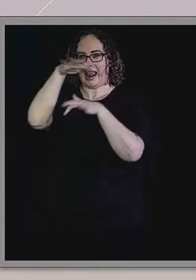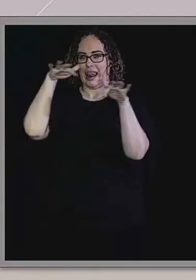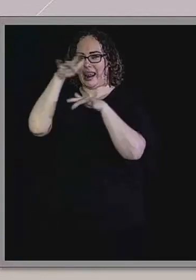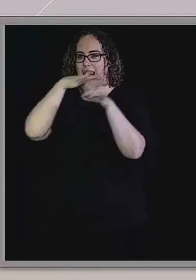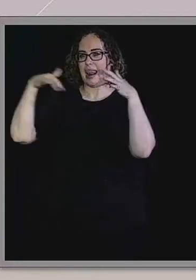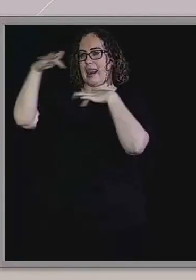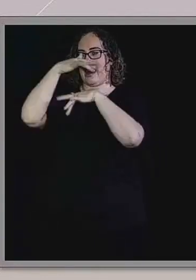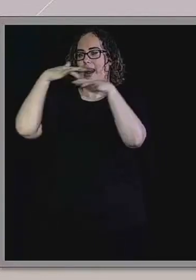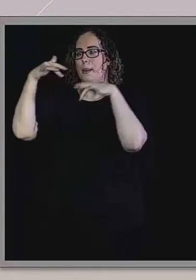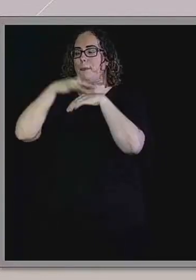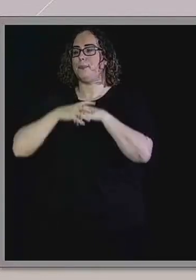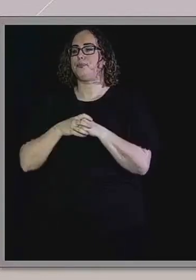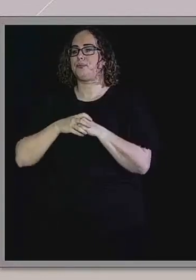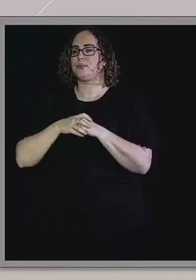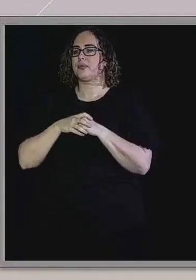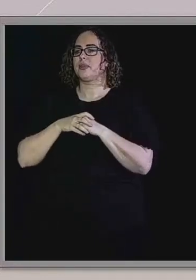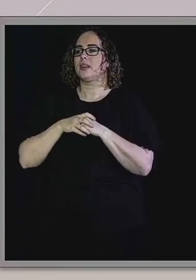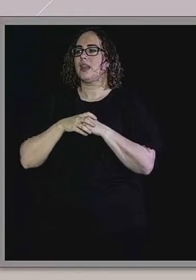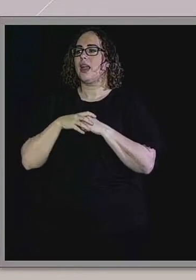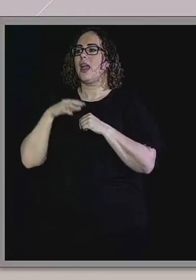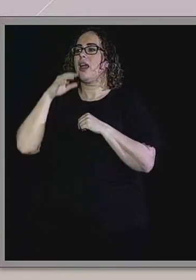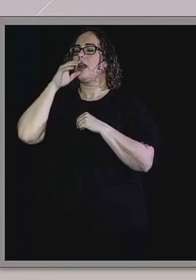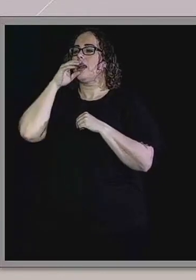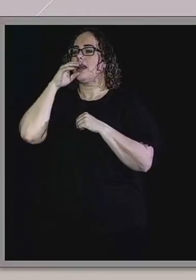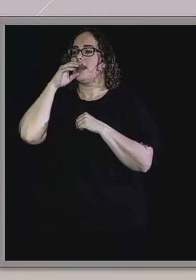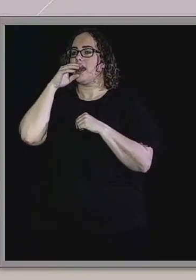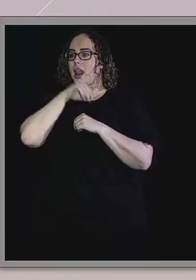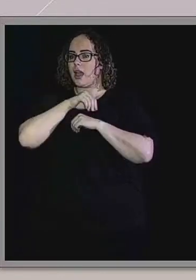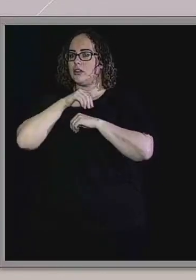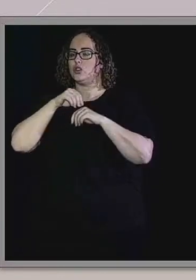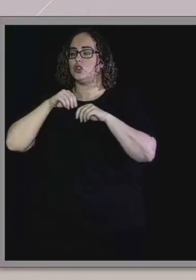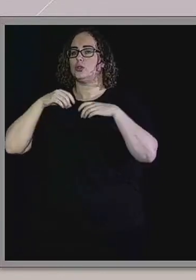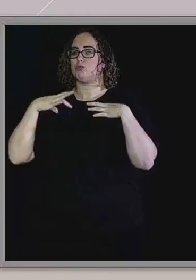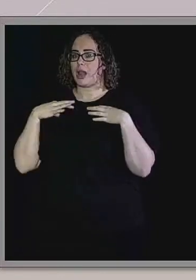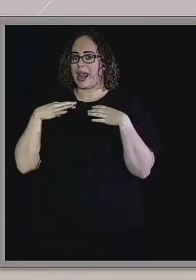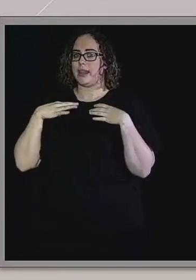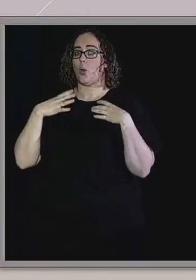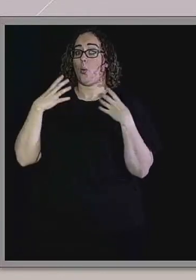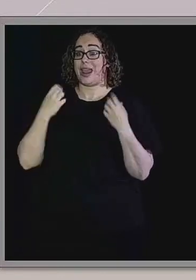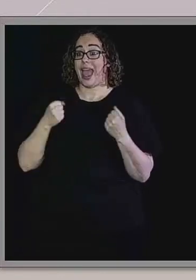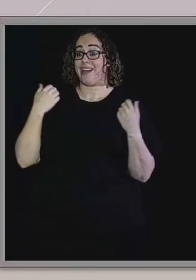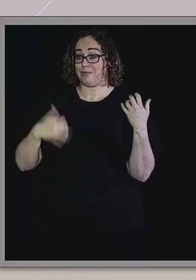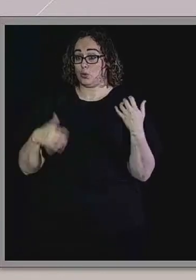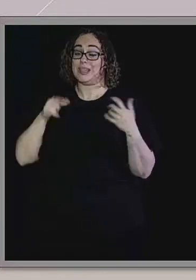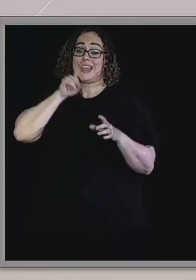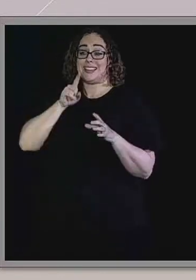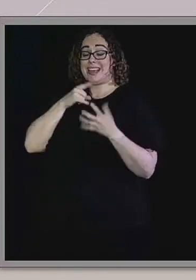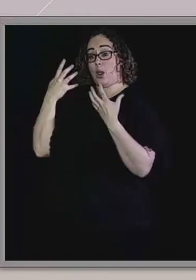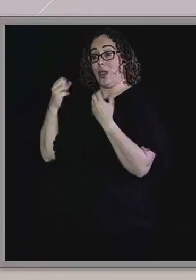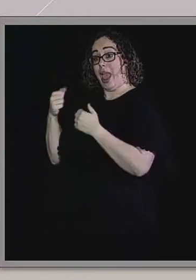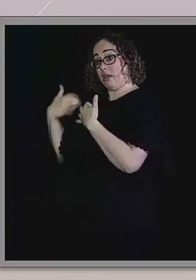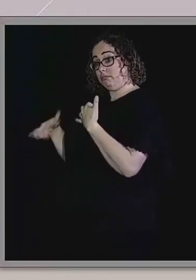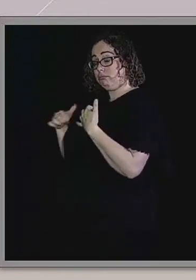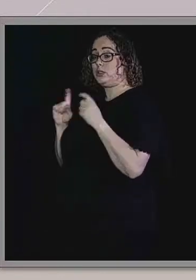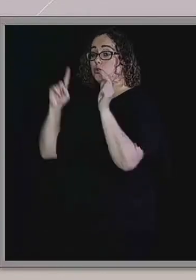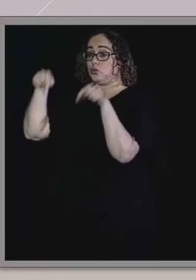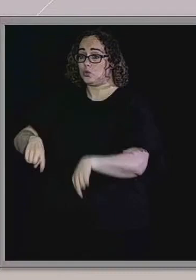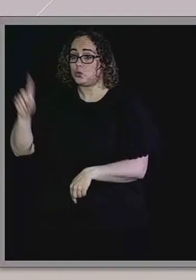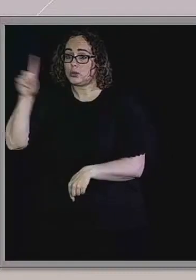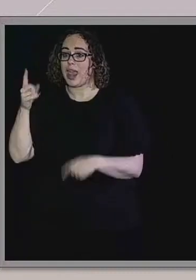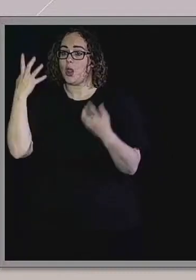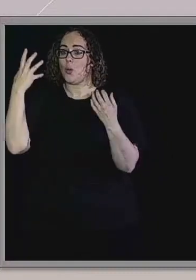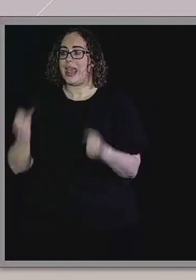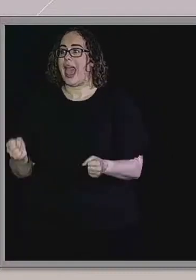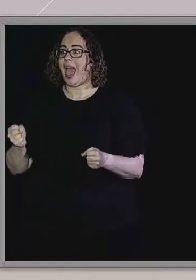had Dan Riches from the Struggling Kings playing yesterday. And today, we have Joan and the